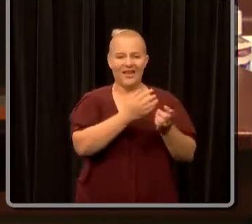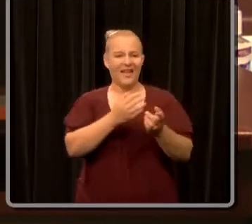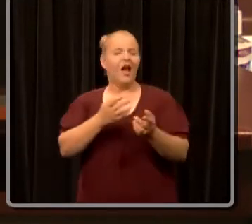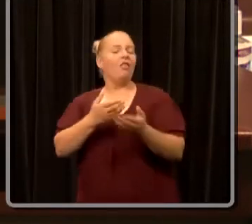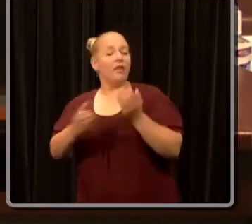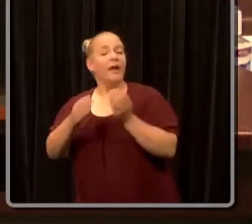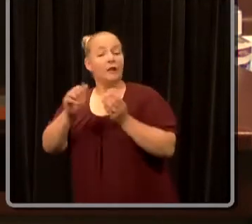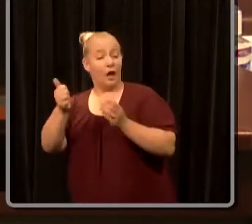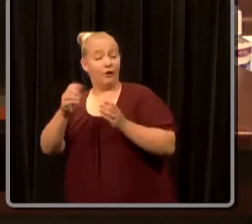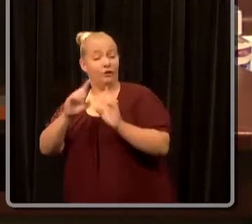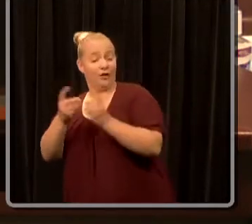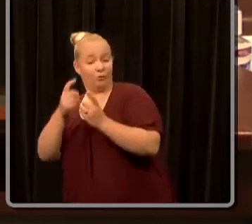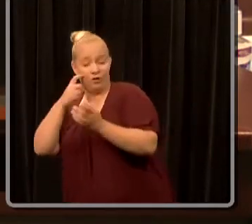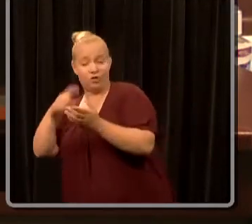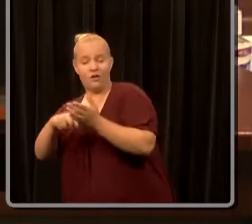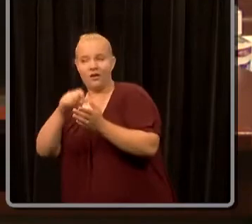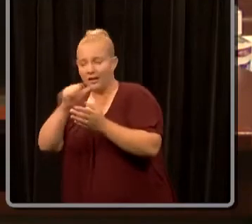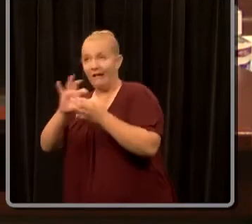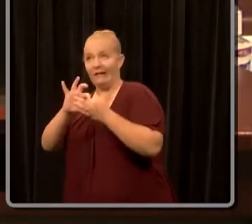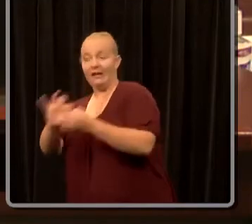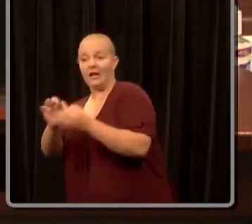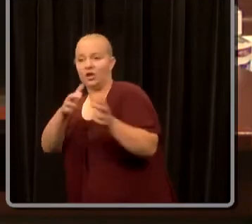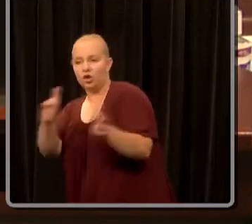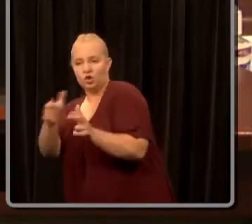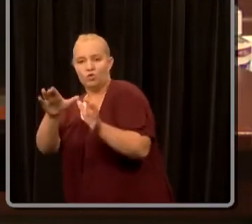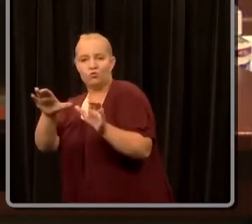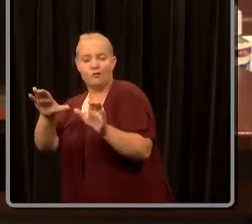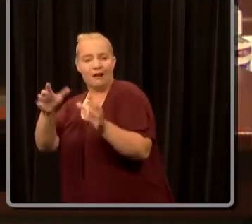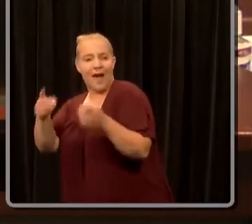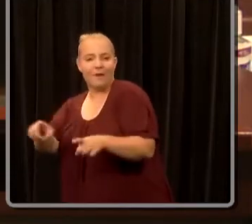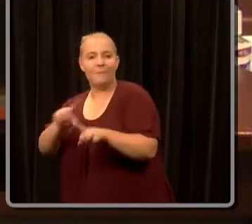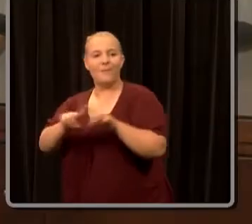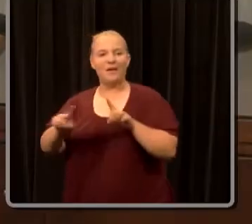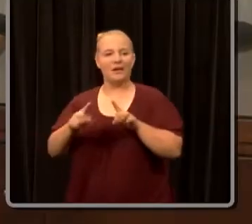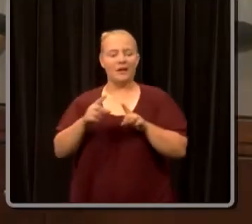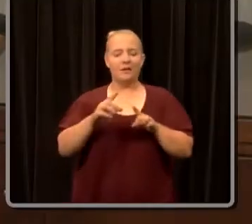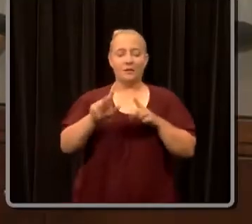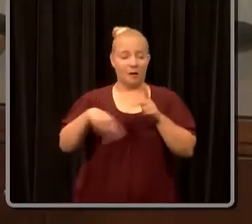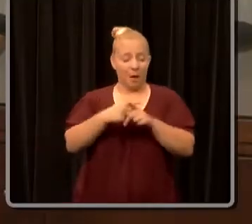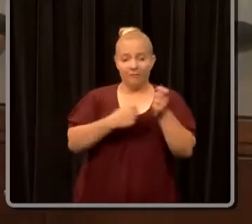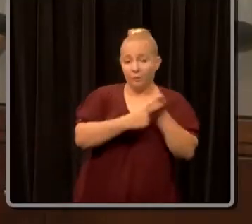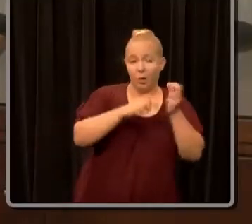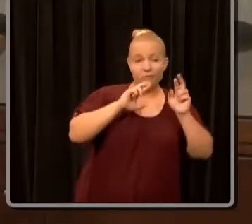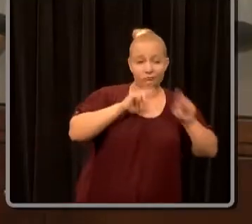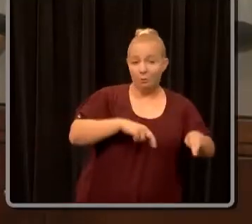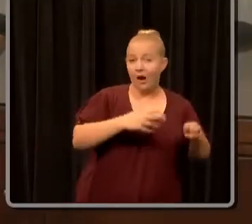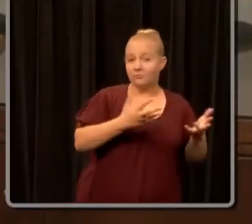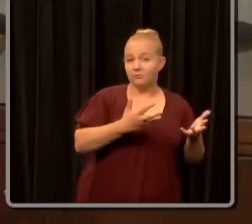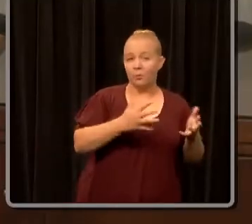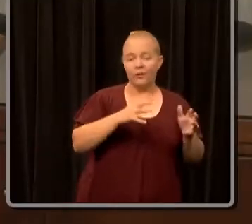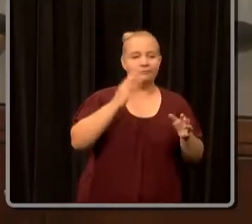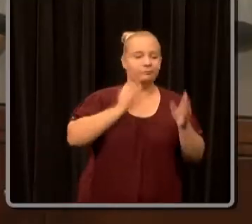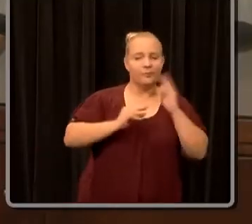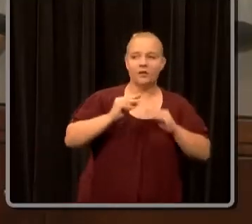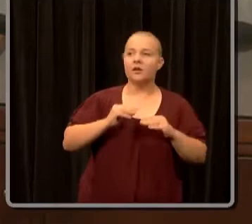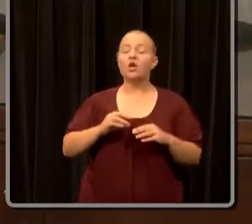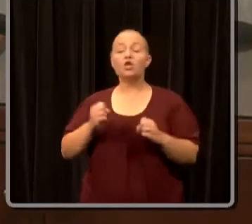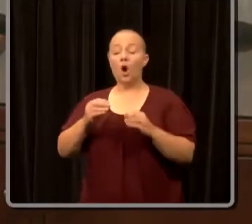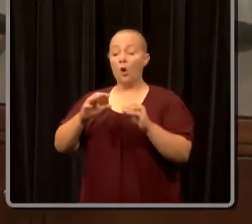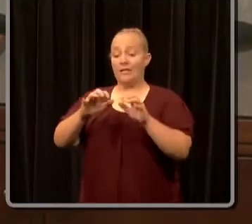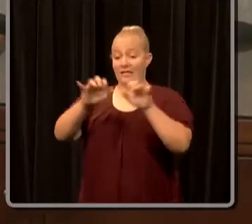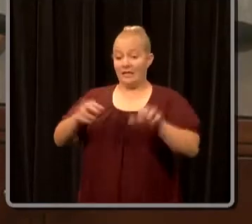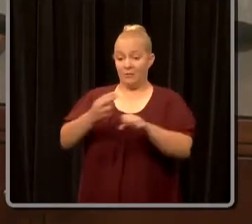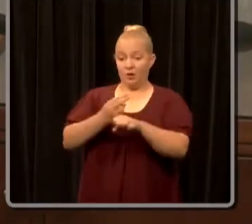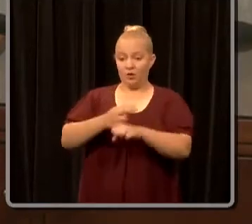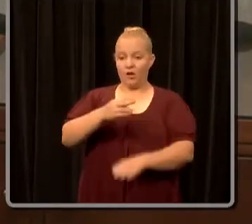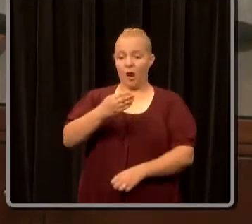necessarily related to active shooter, but just supporting staff in moments of need. Yeah, so as we said, the system runs off of Bluetooth and